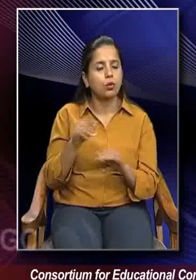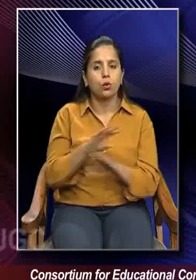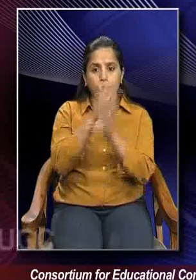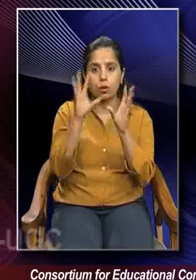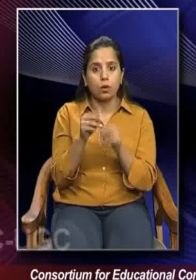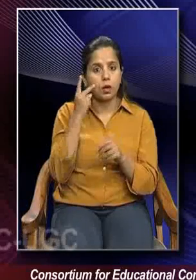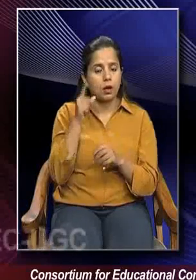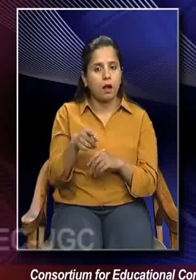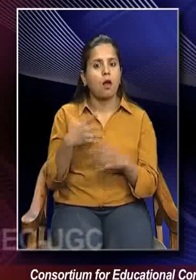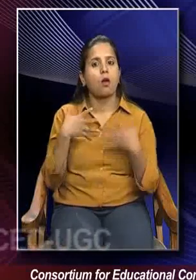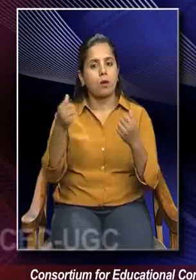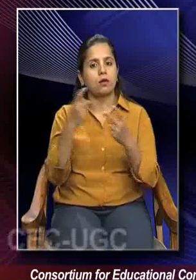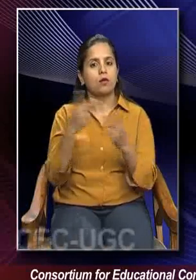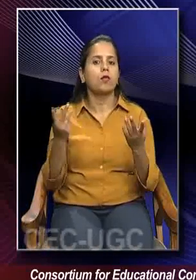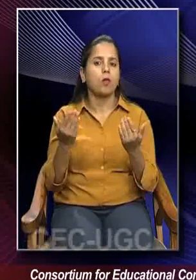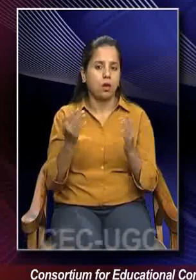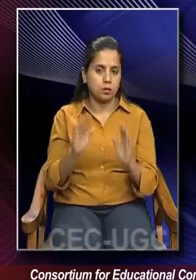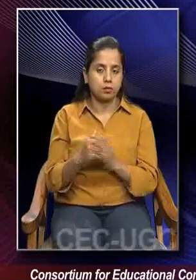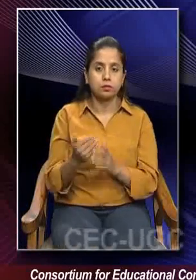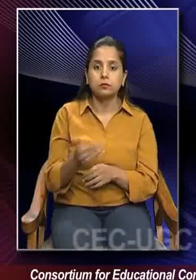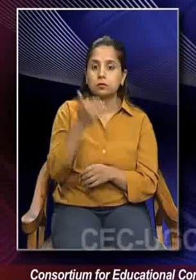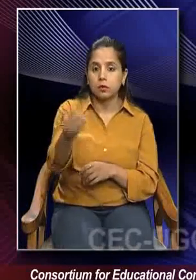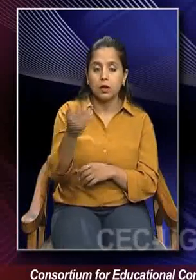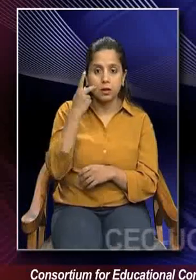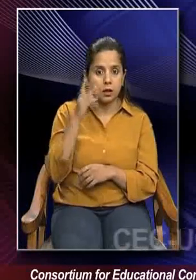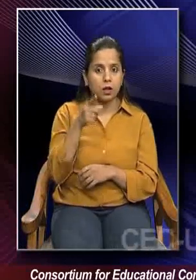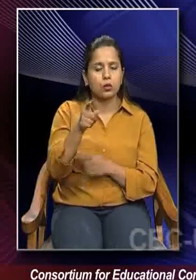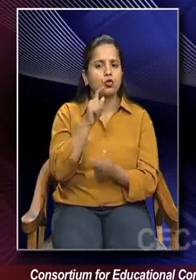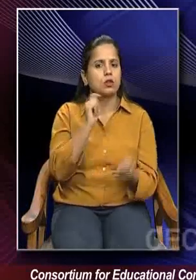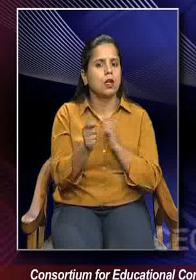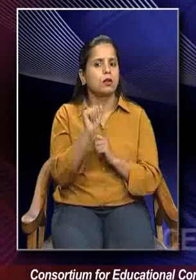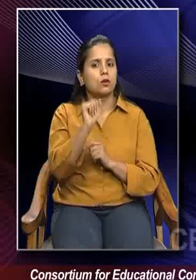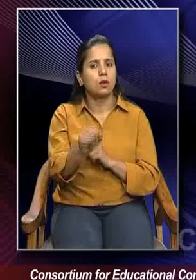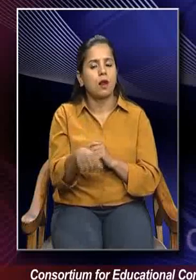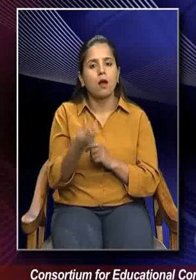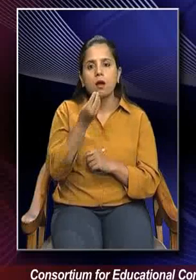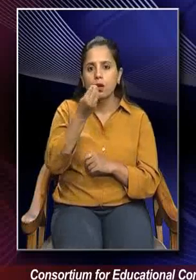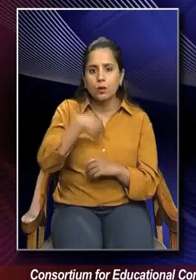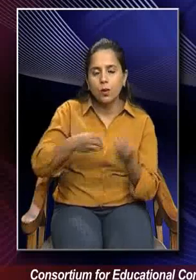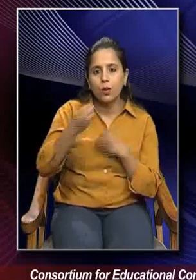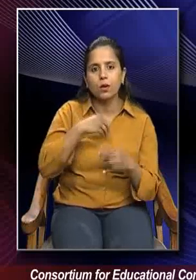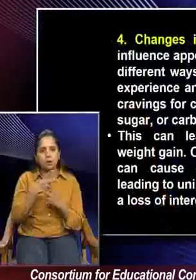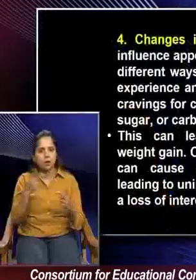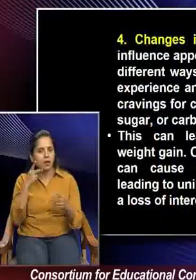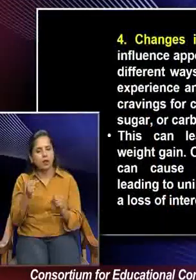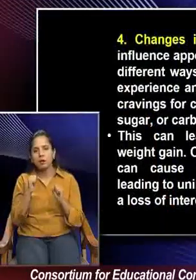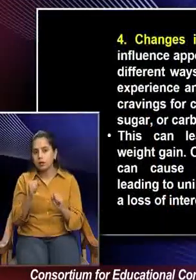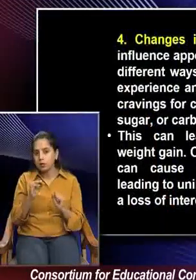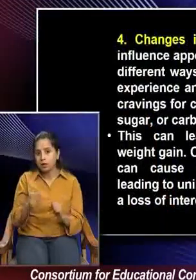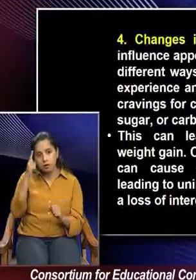overall well-being. Next is your changes in appetite. The stress